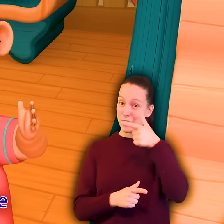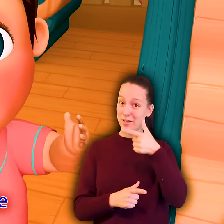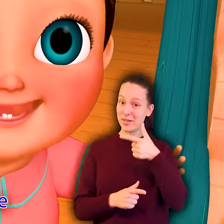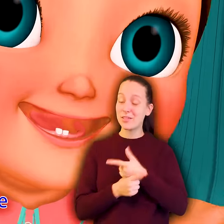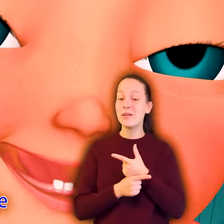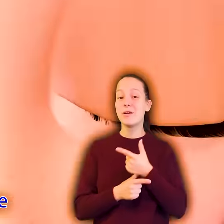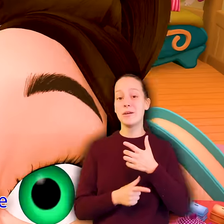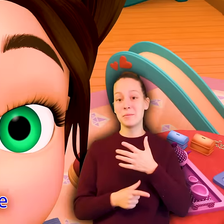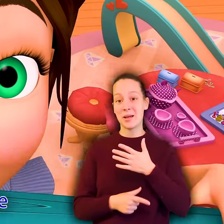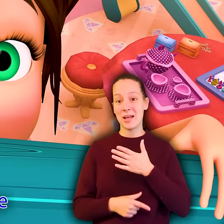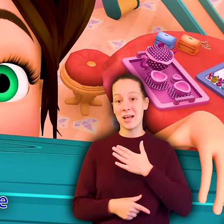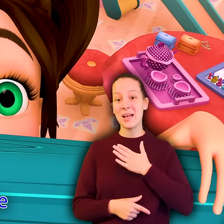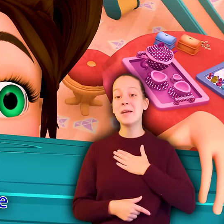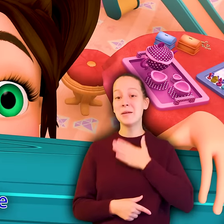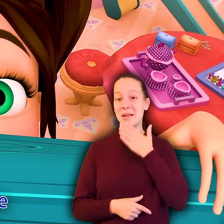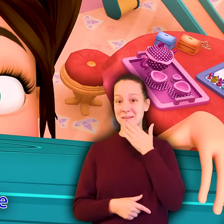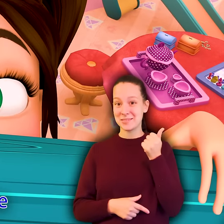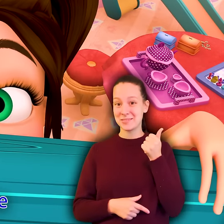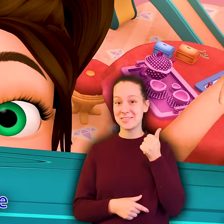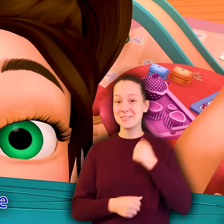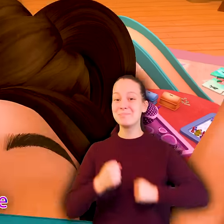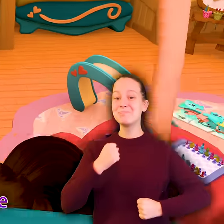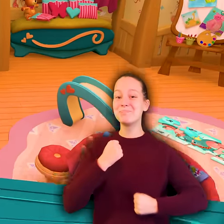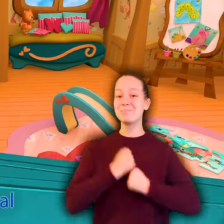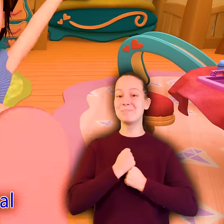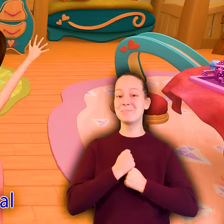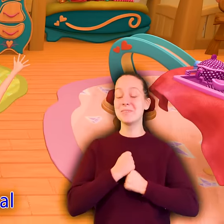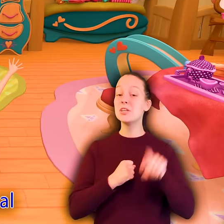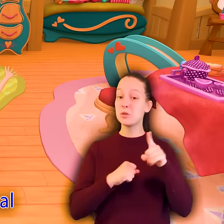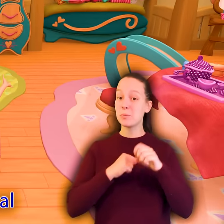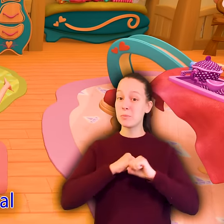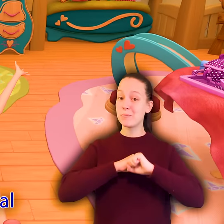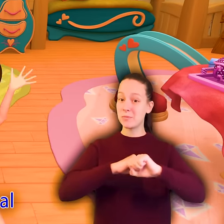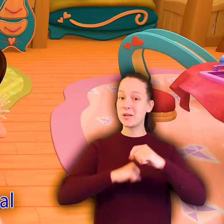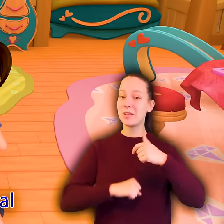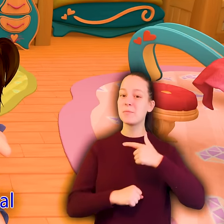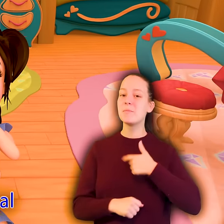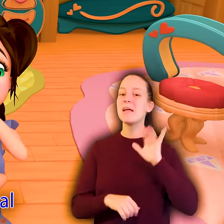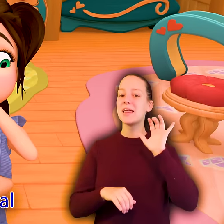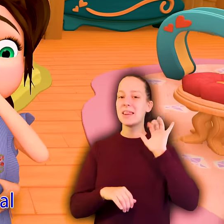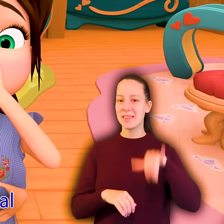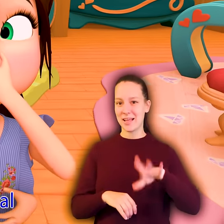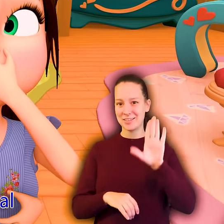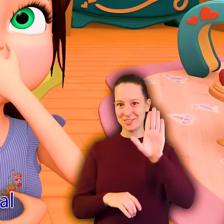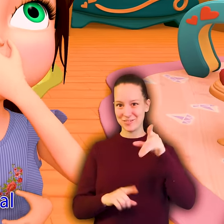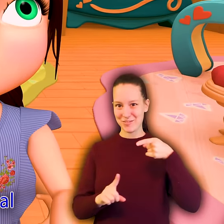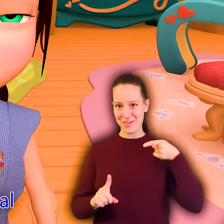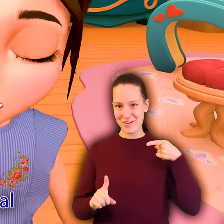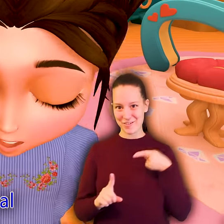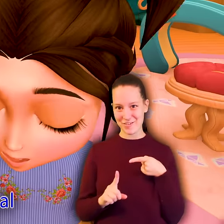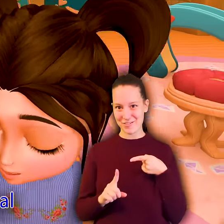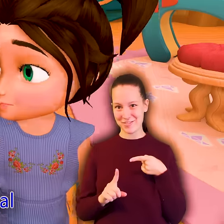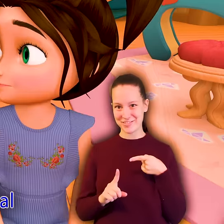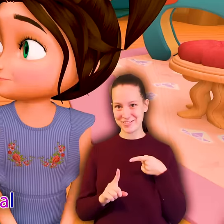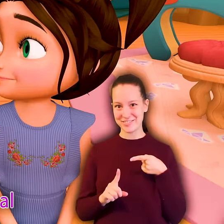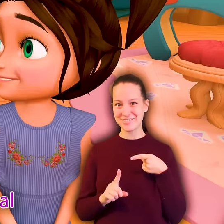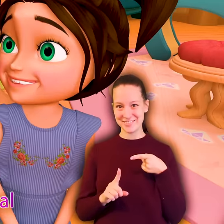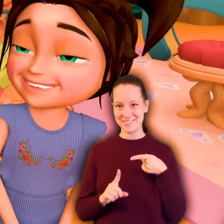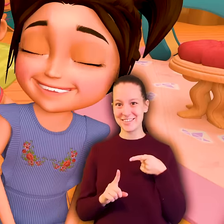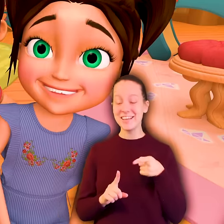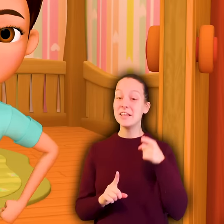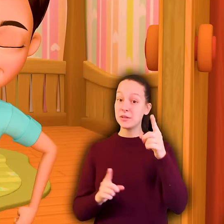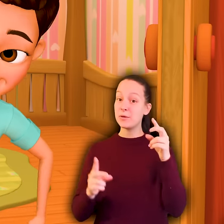brother brother my backbone protecting me is your only